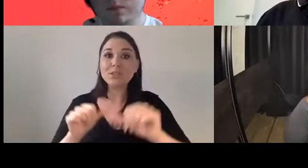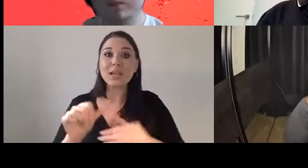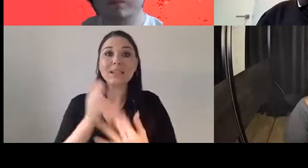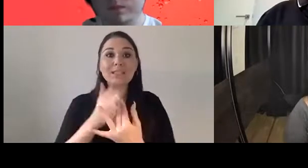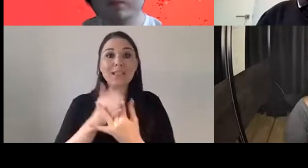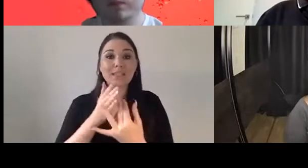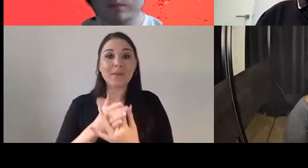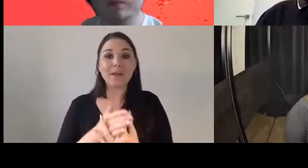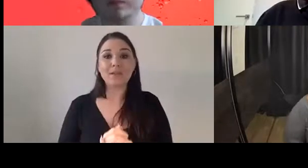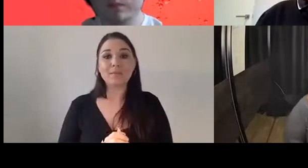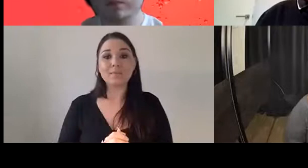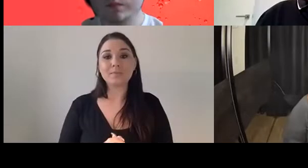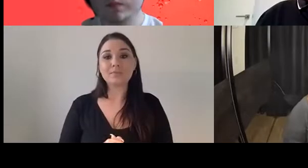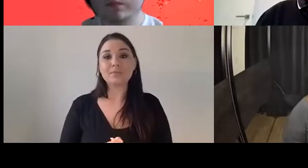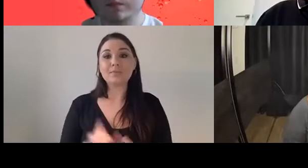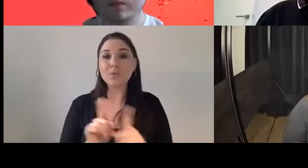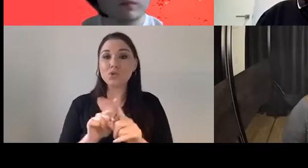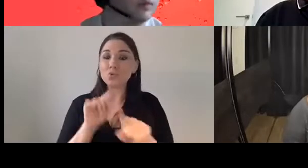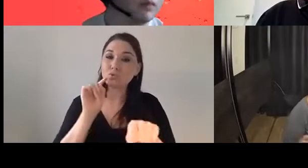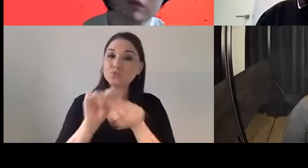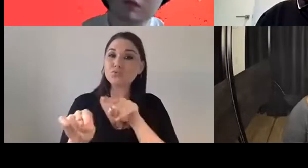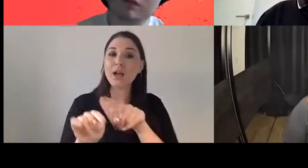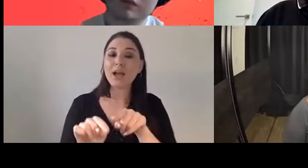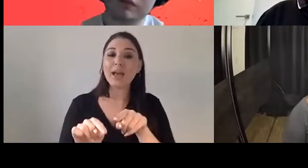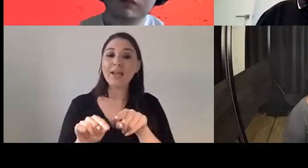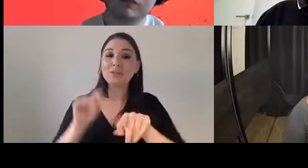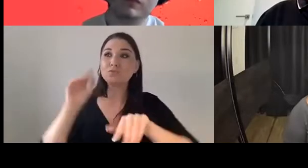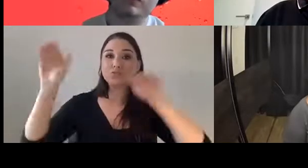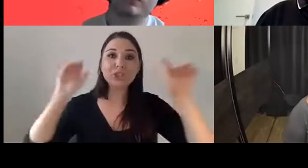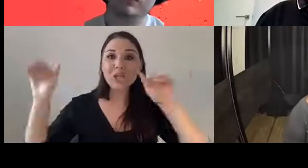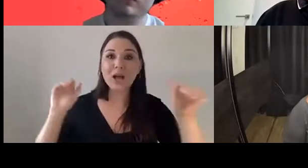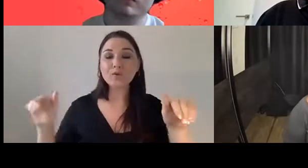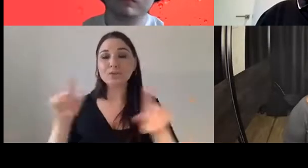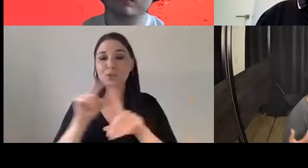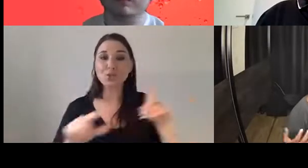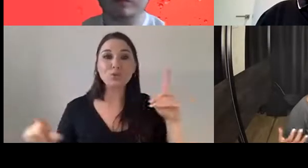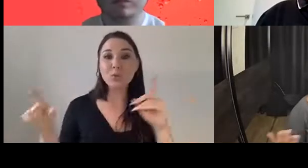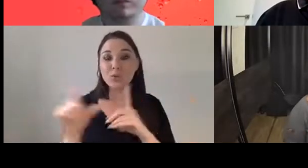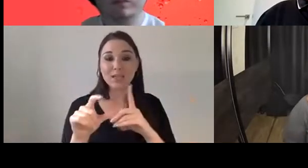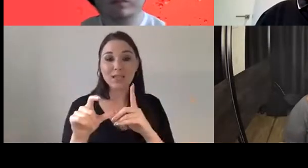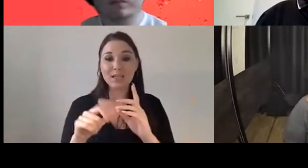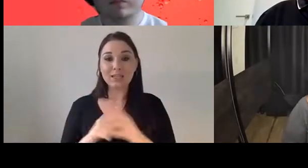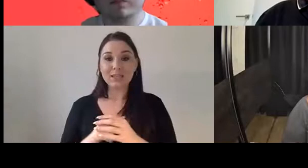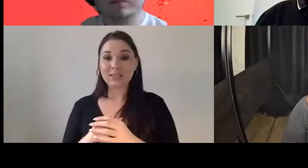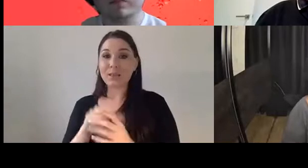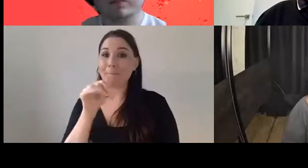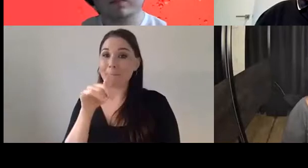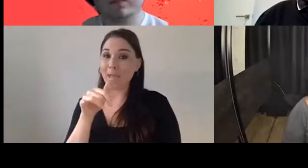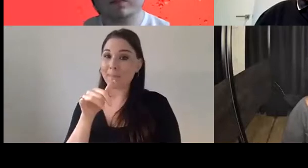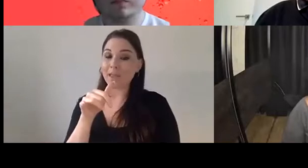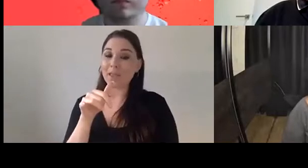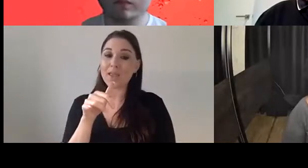What we are also trying at Ecosia is also to reach out directly to communities, because maybe